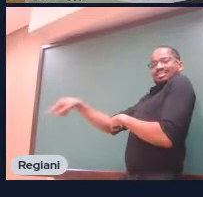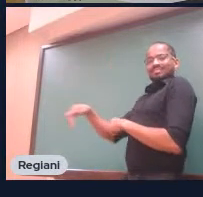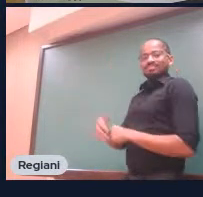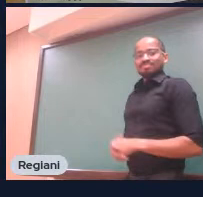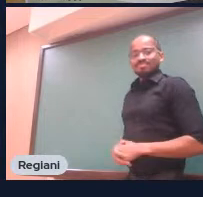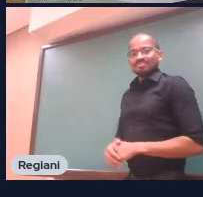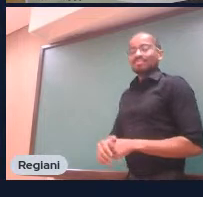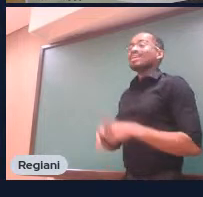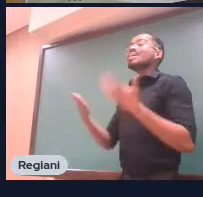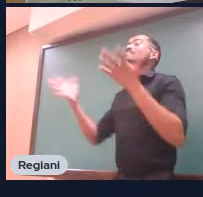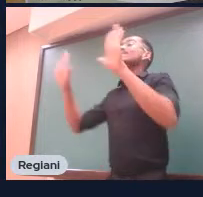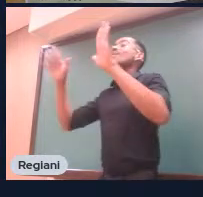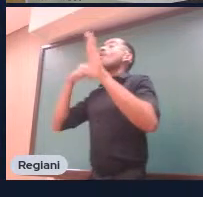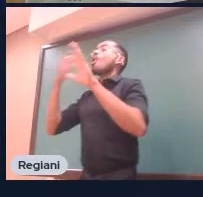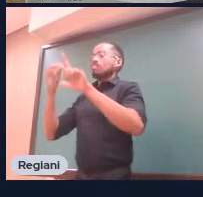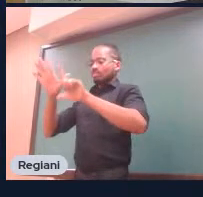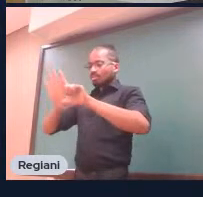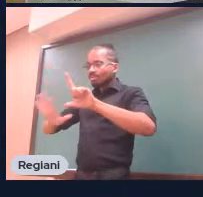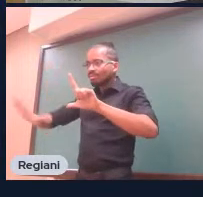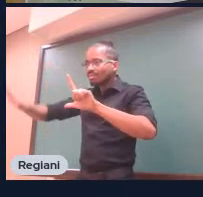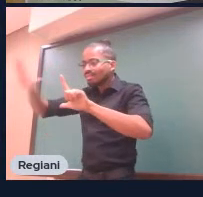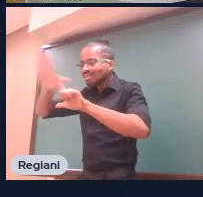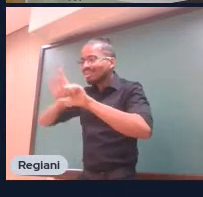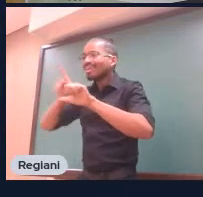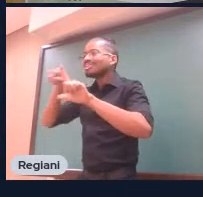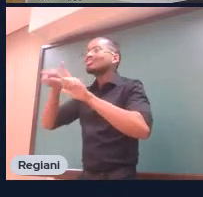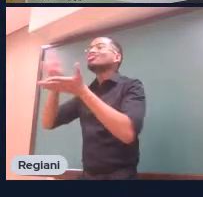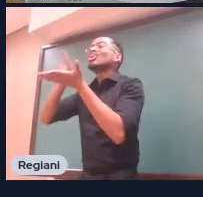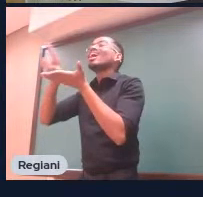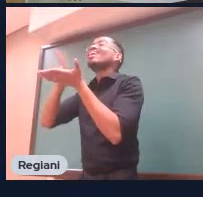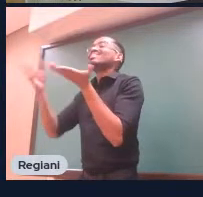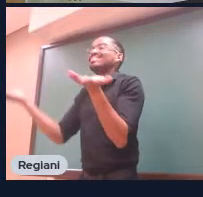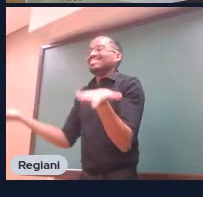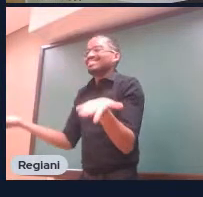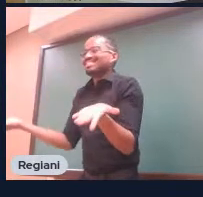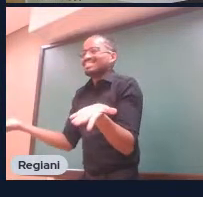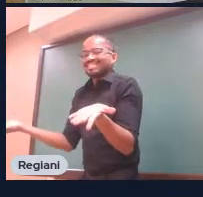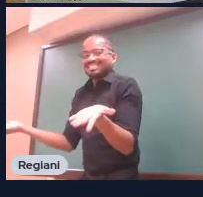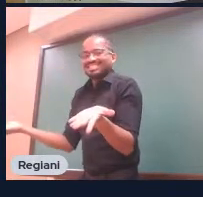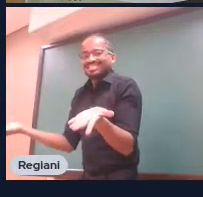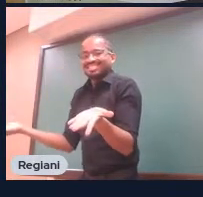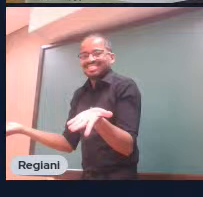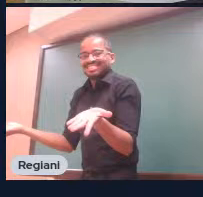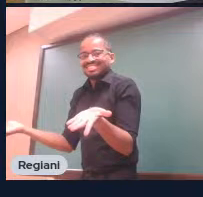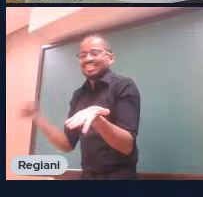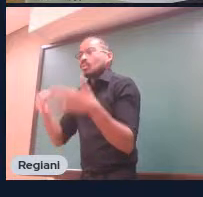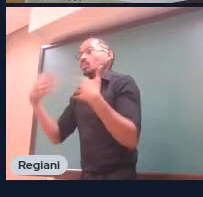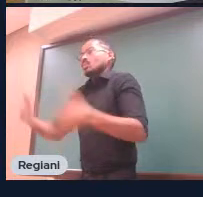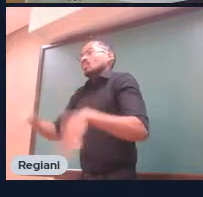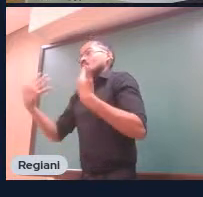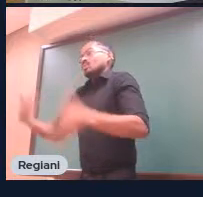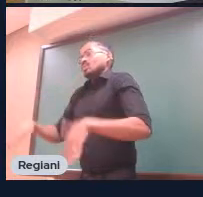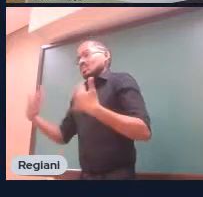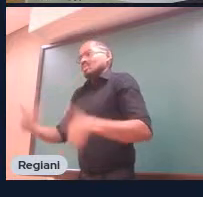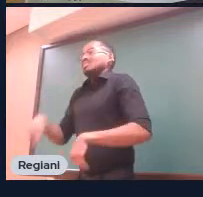of the dictionary? Well, the image is a self-effacing one in the future.